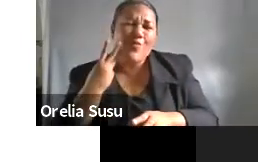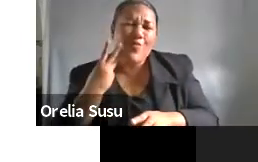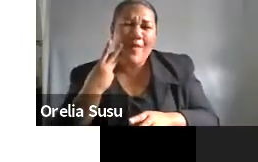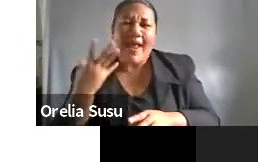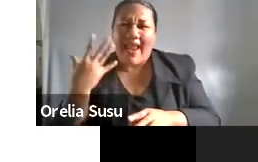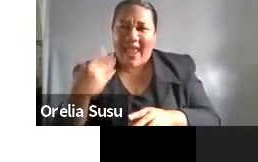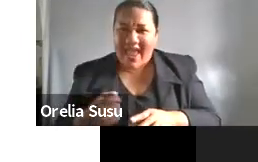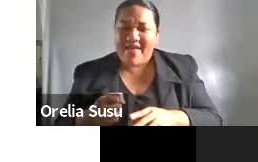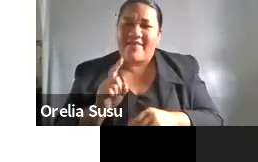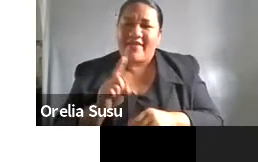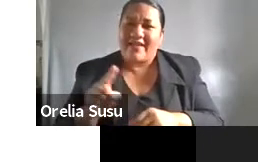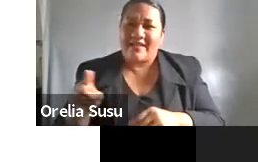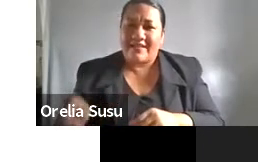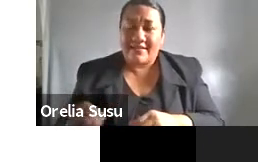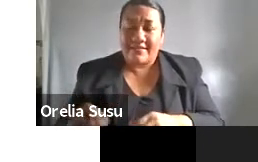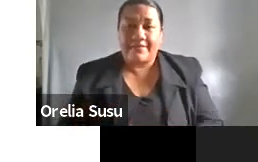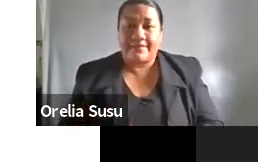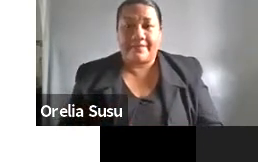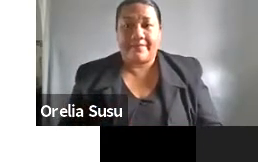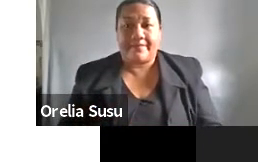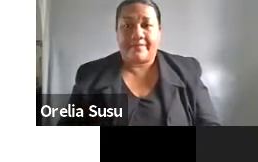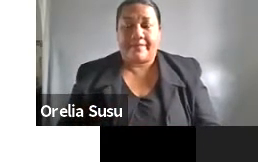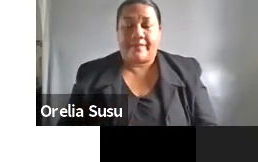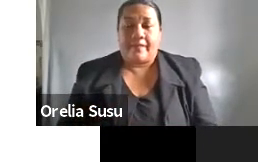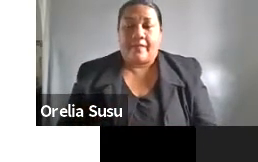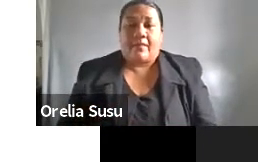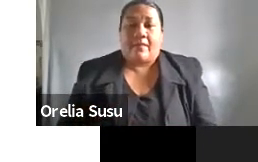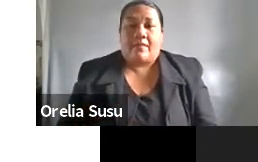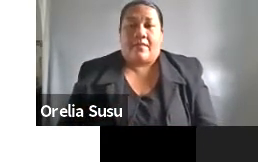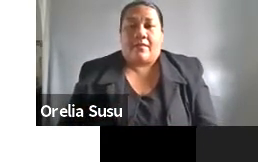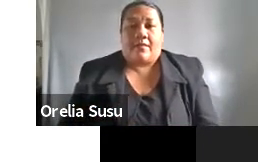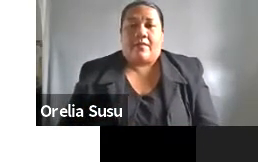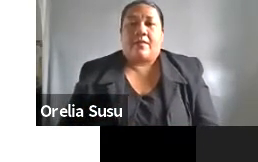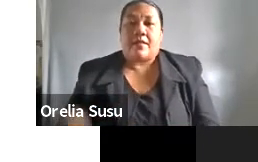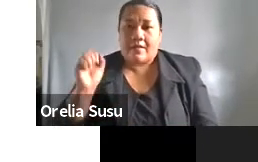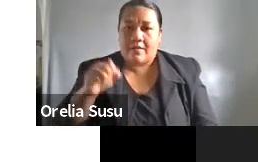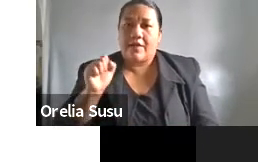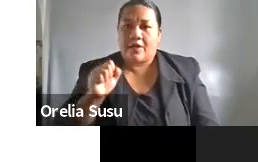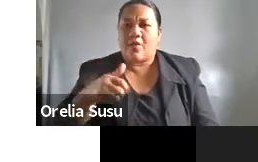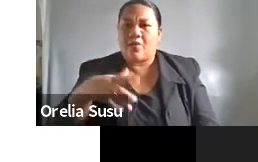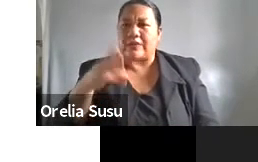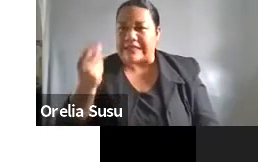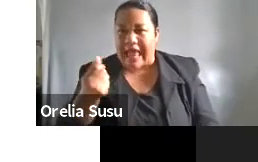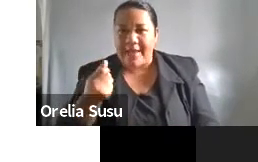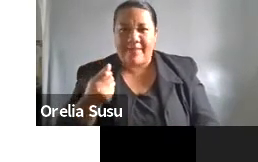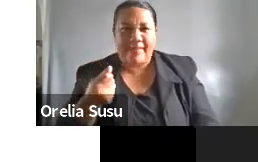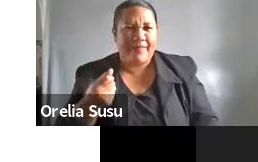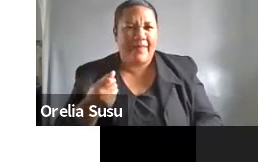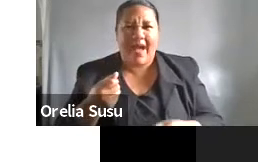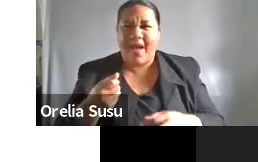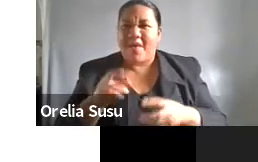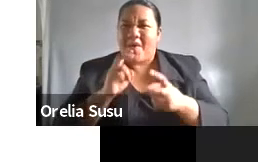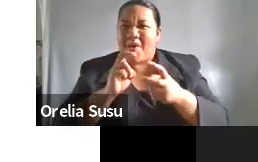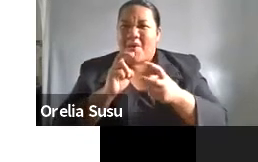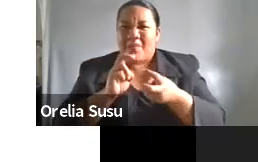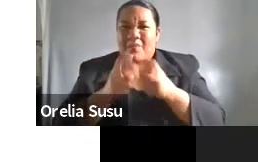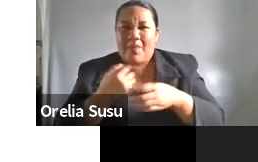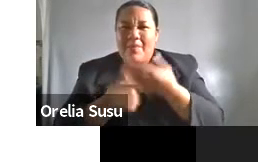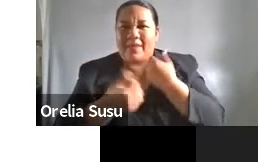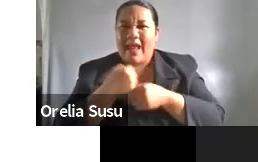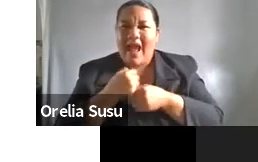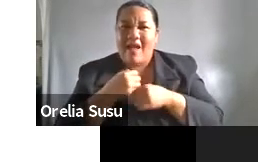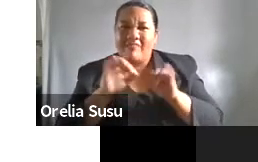CSW. And we all know how those kind of spaces can be very intimidating. So this was an outcome from one of those sessions that